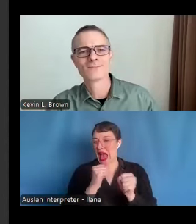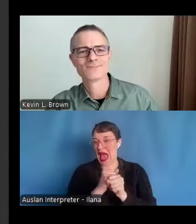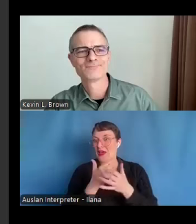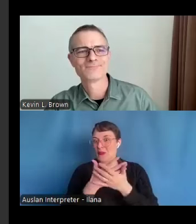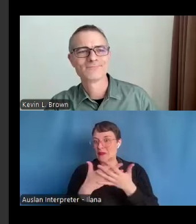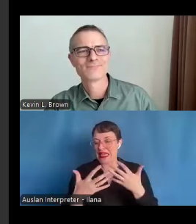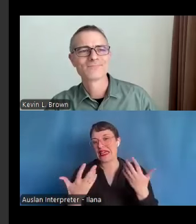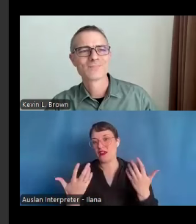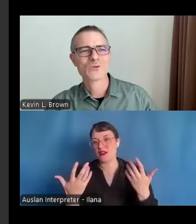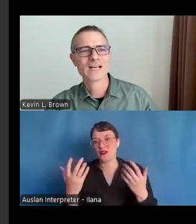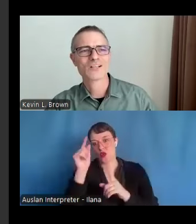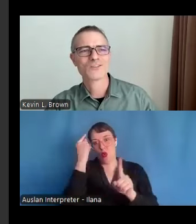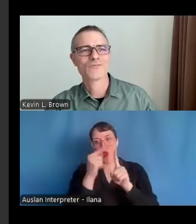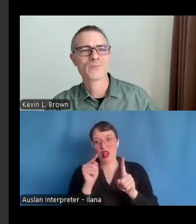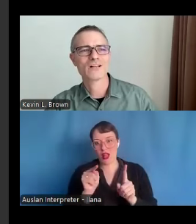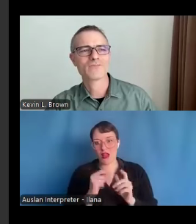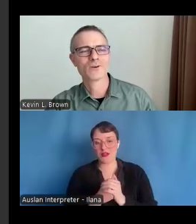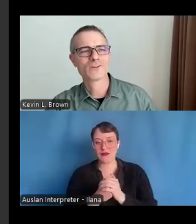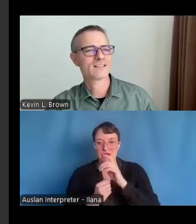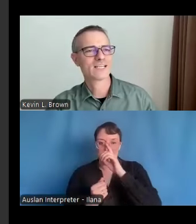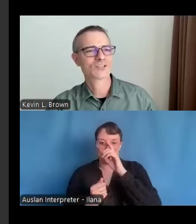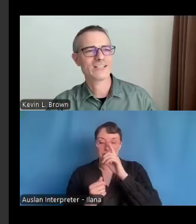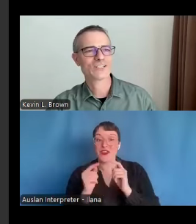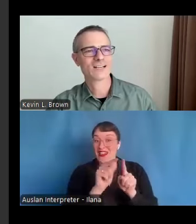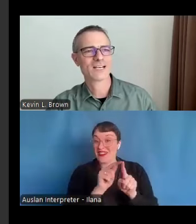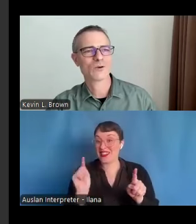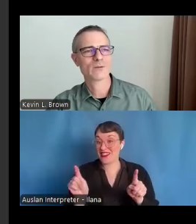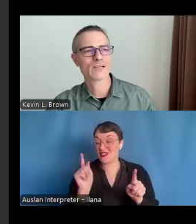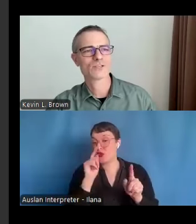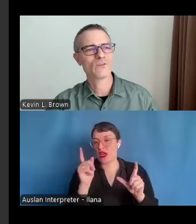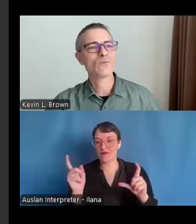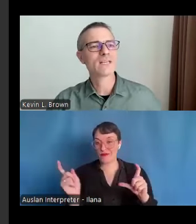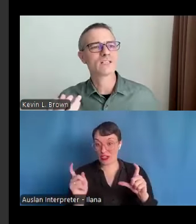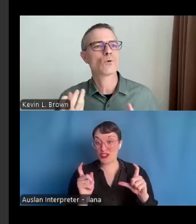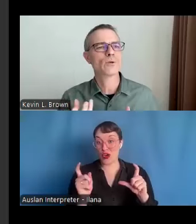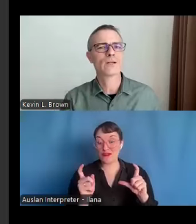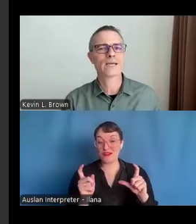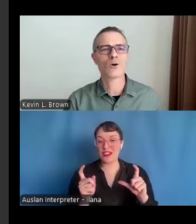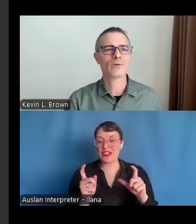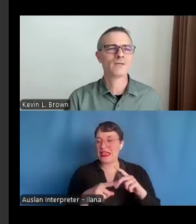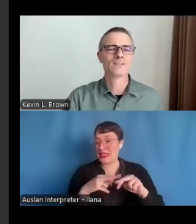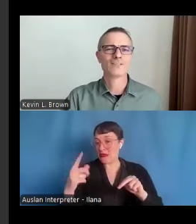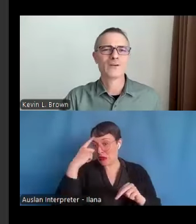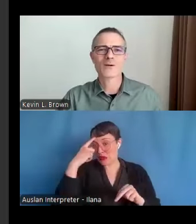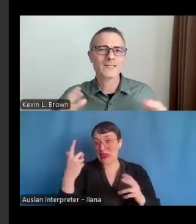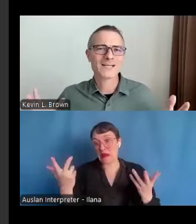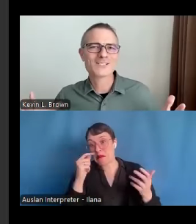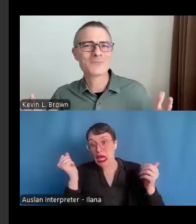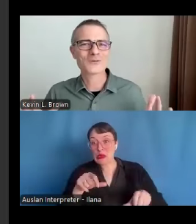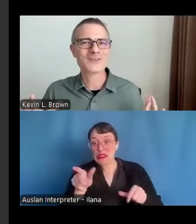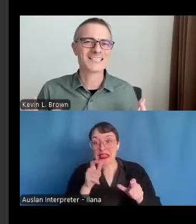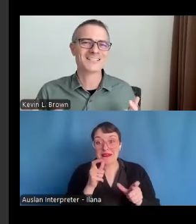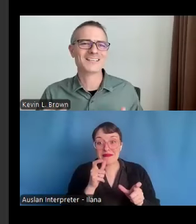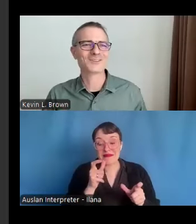right? So that's the little formula. Feel free to take a screenshot, take a quick picture if you think this formula could help. We've probably done